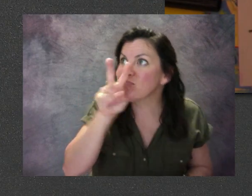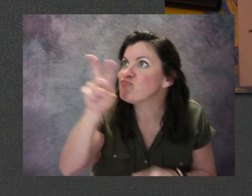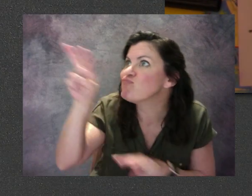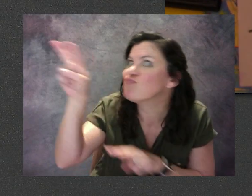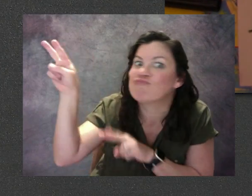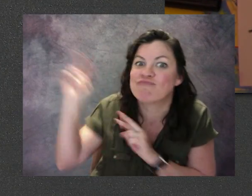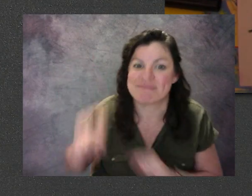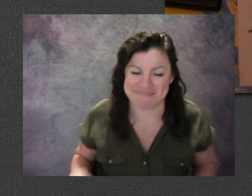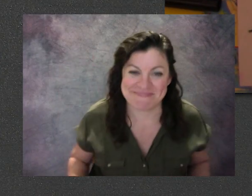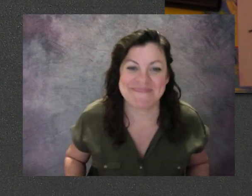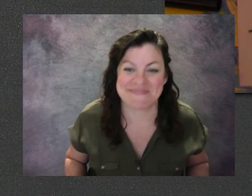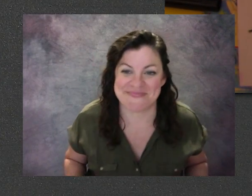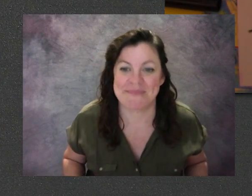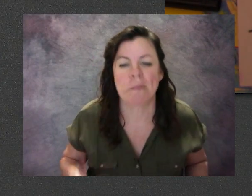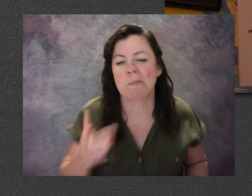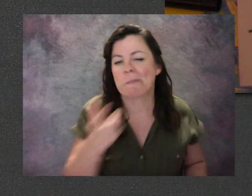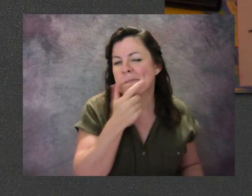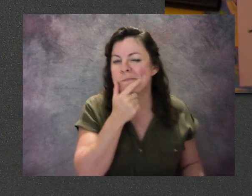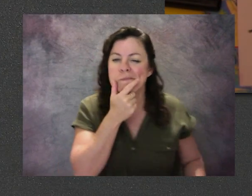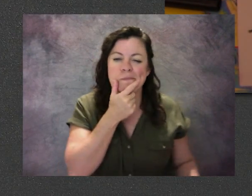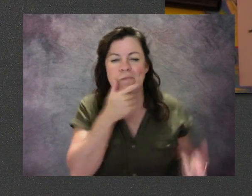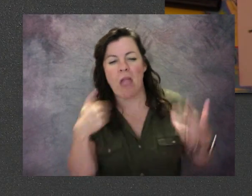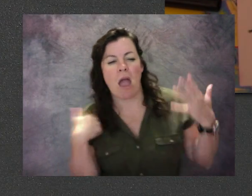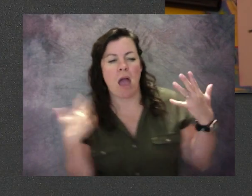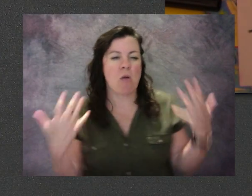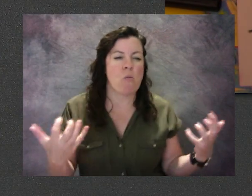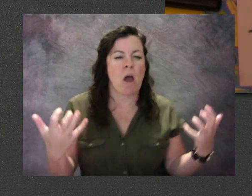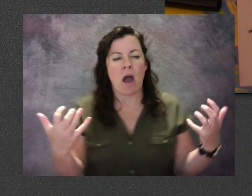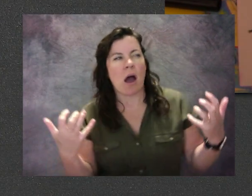You decide, what is your cat thinking about? Maybe your